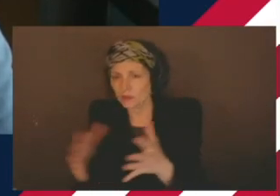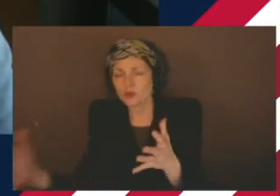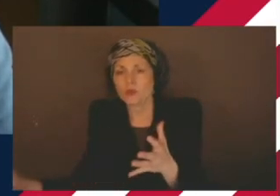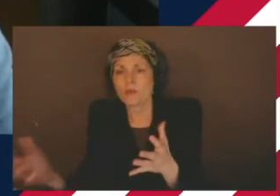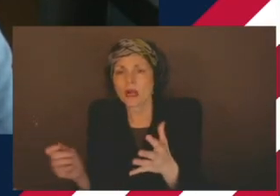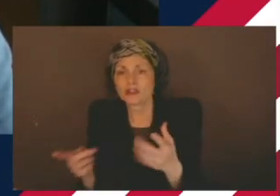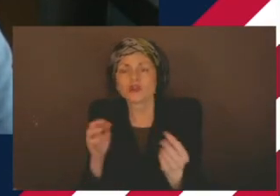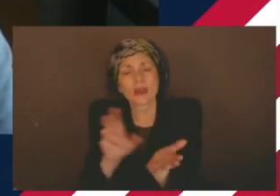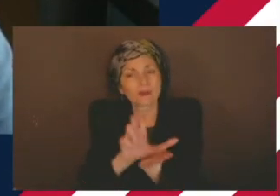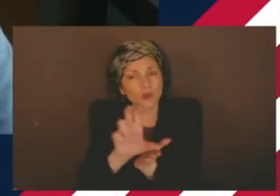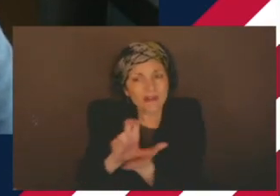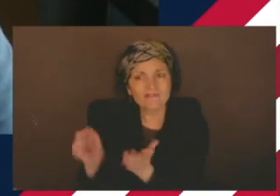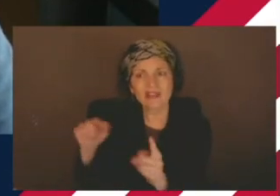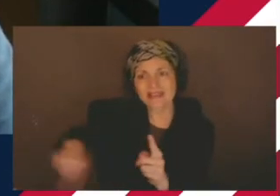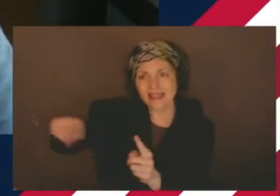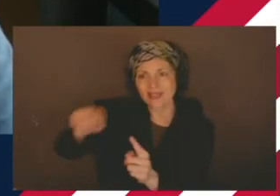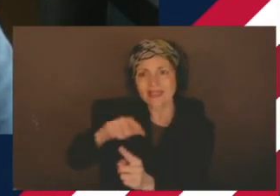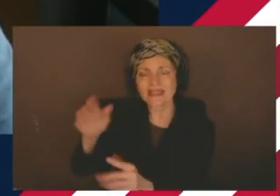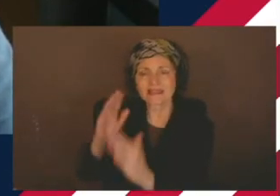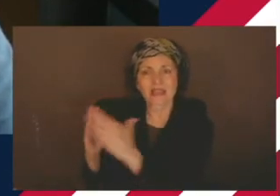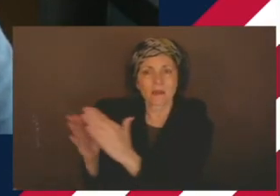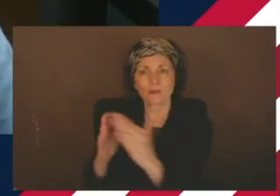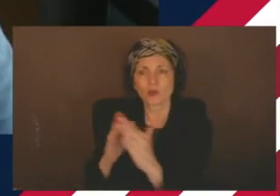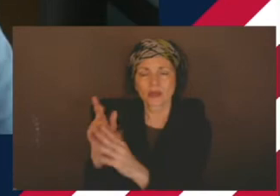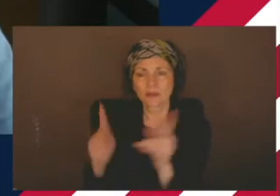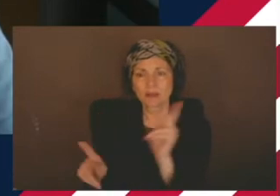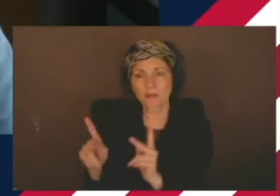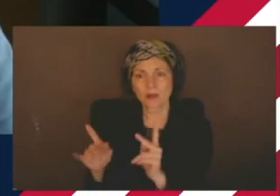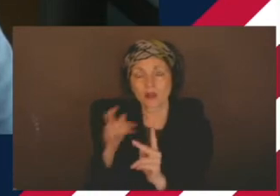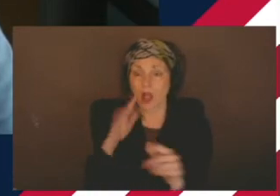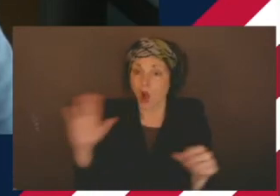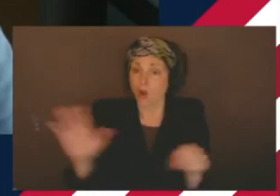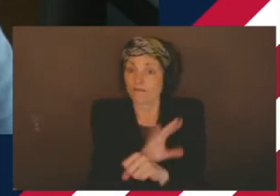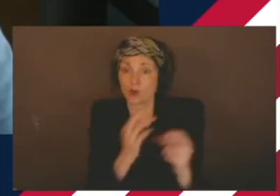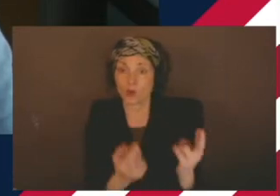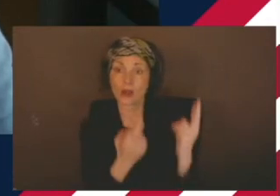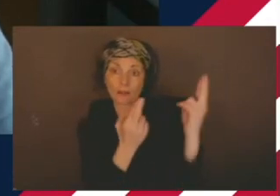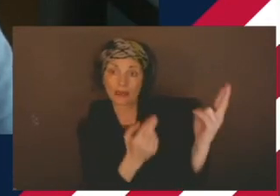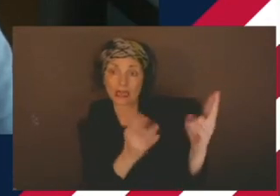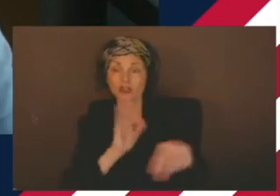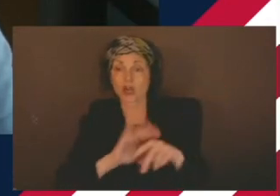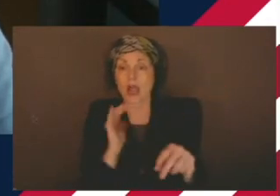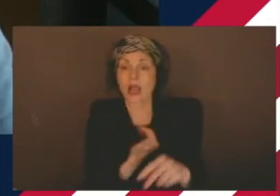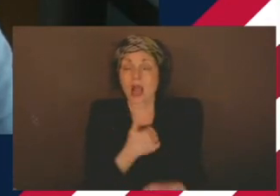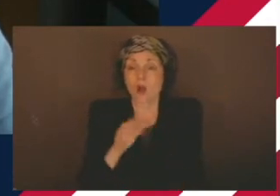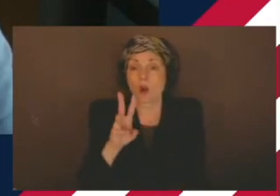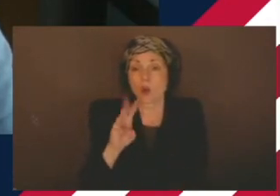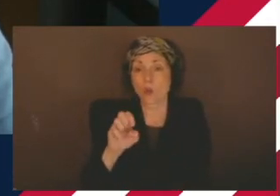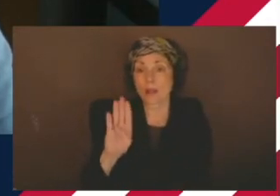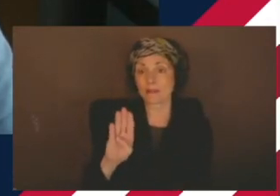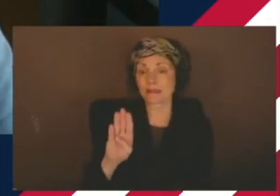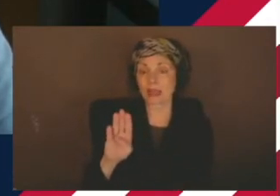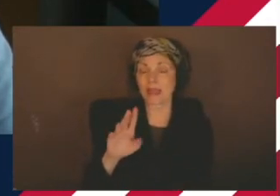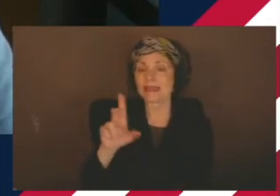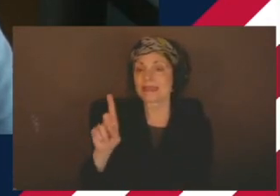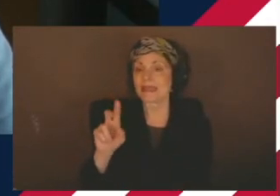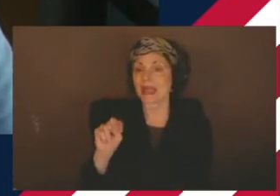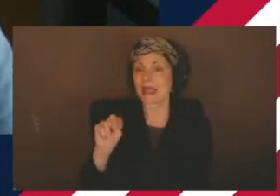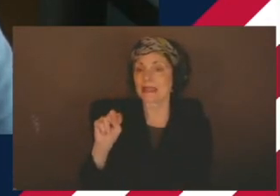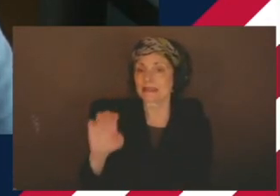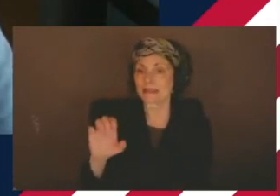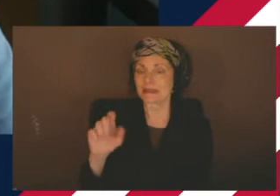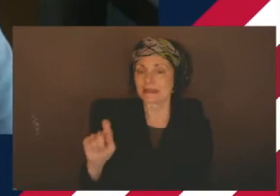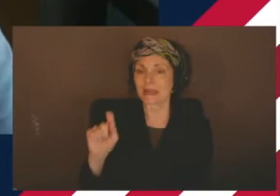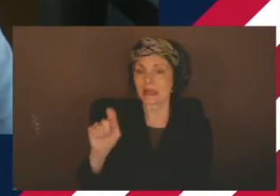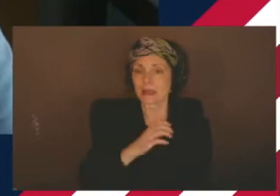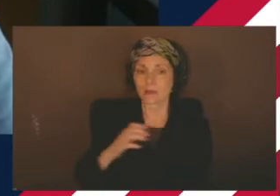those communities. Our full recommendations are on our website, dncclimate.org. I'm glad to send them to any platform community member. We urge